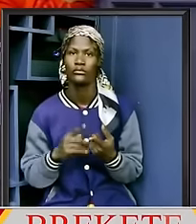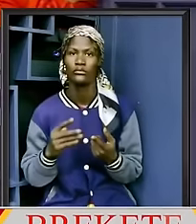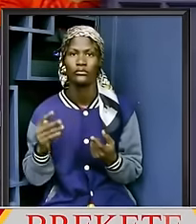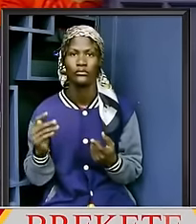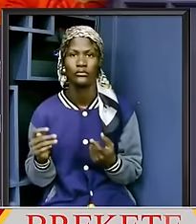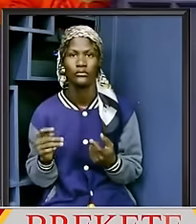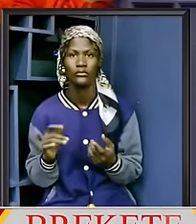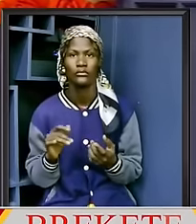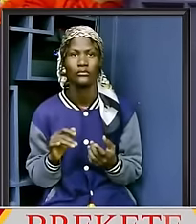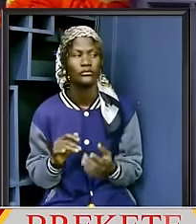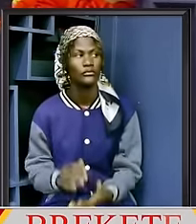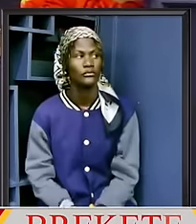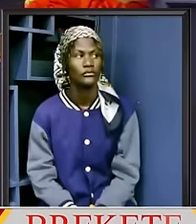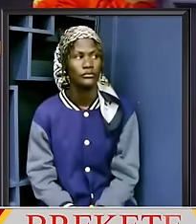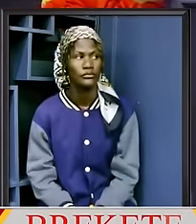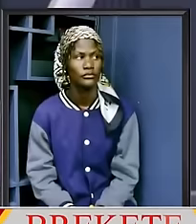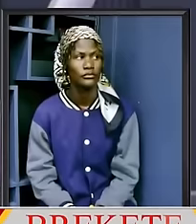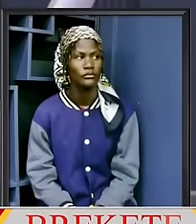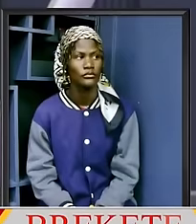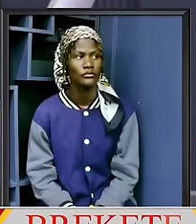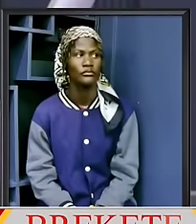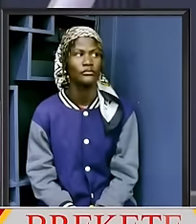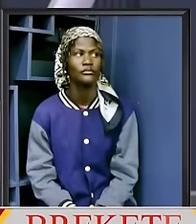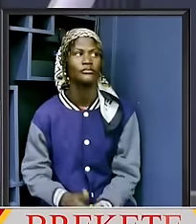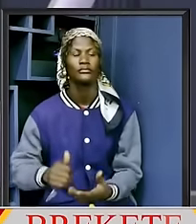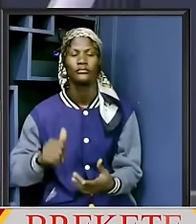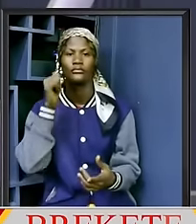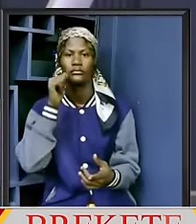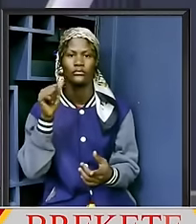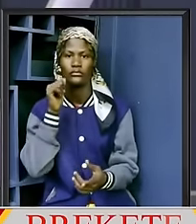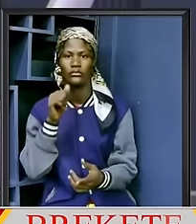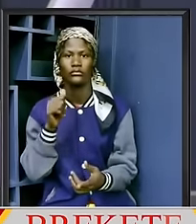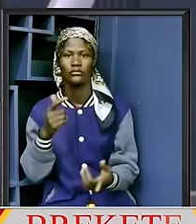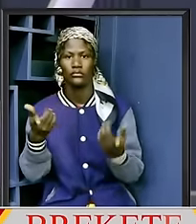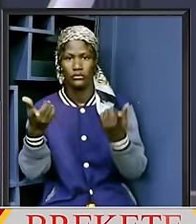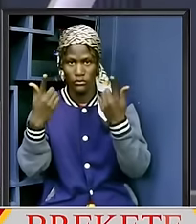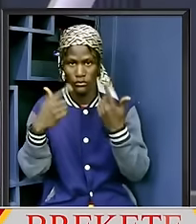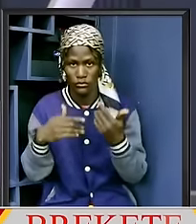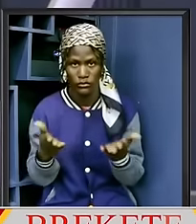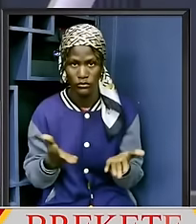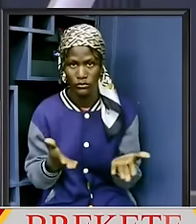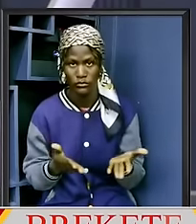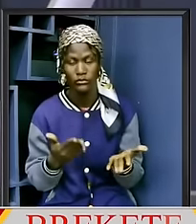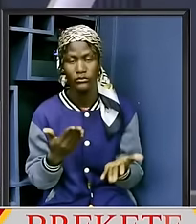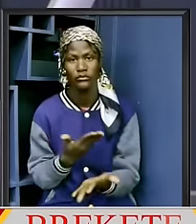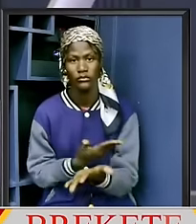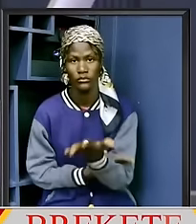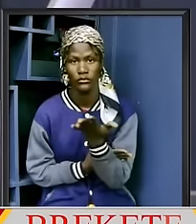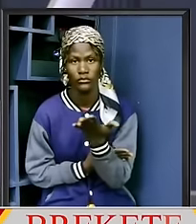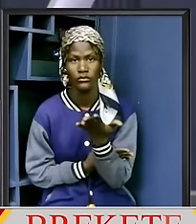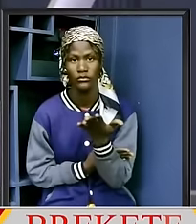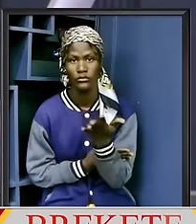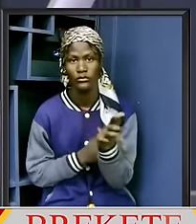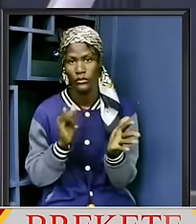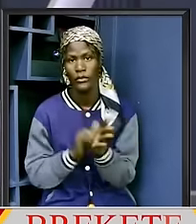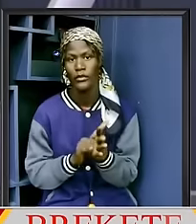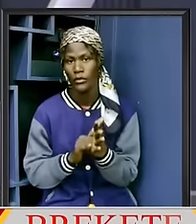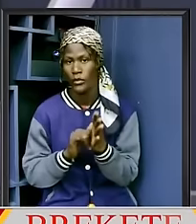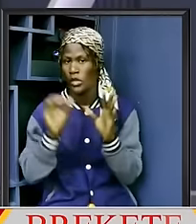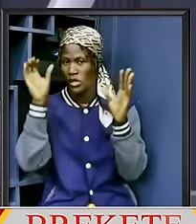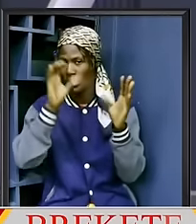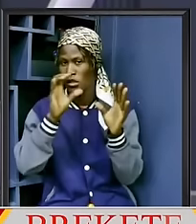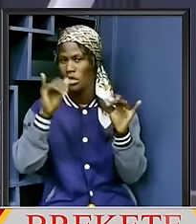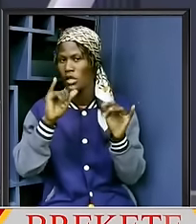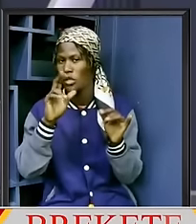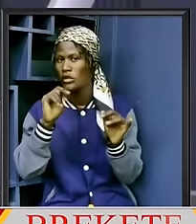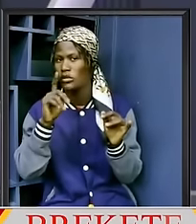told us that. Wait, first of all, as the lady come here this morning. Yes, sir. When will I see her? Yes, sir. Where she introduce herself.